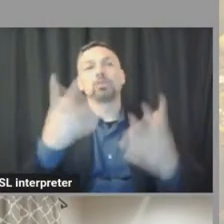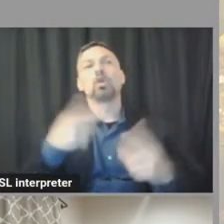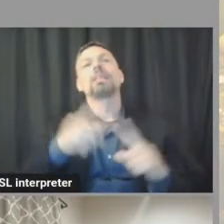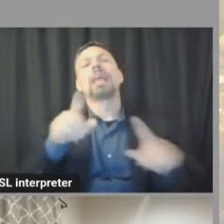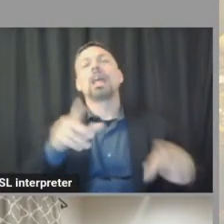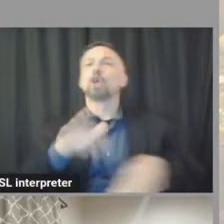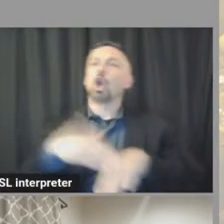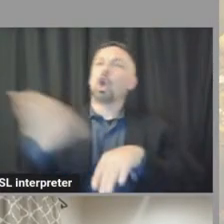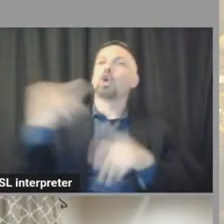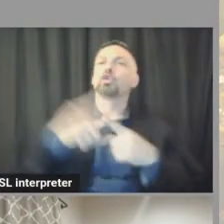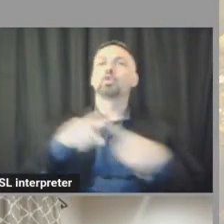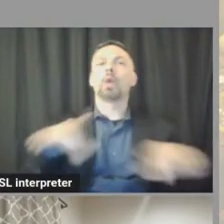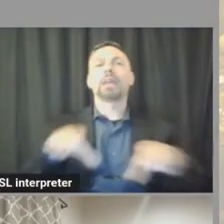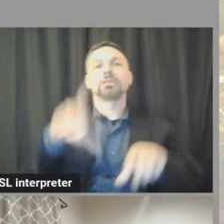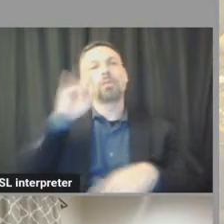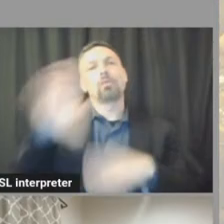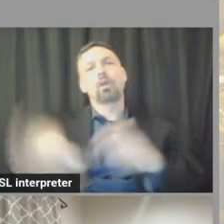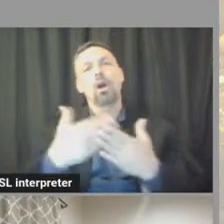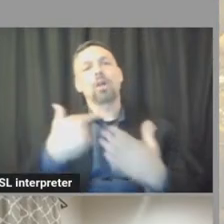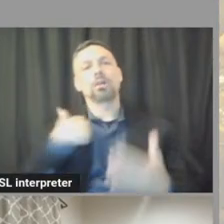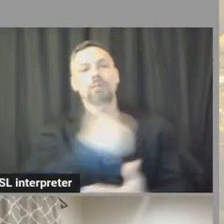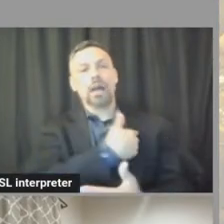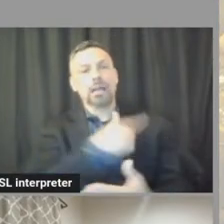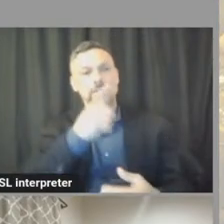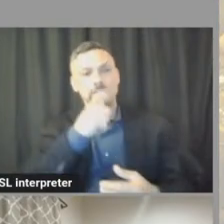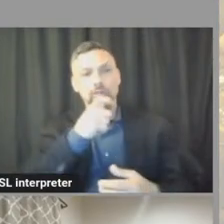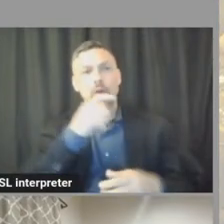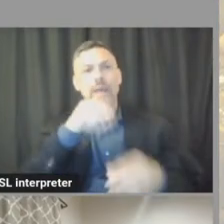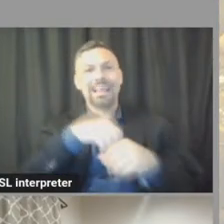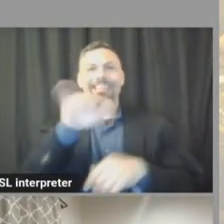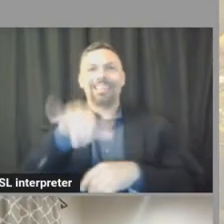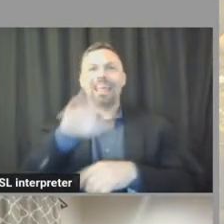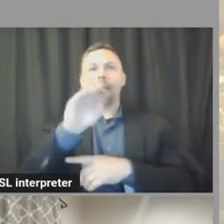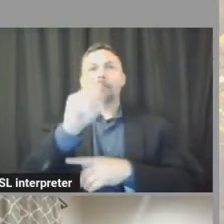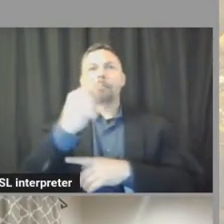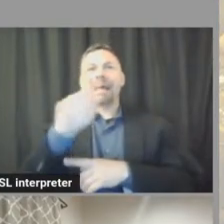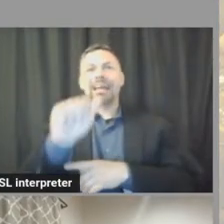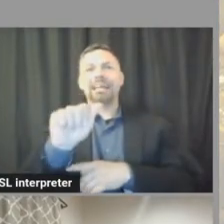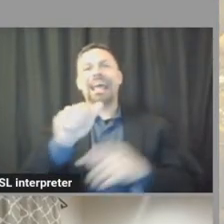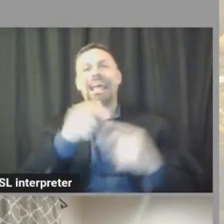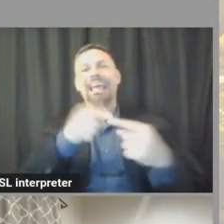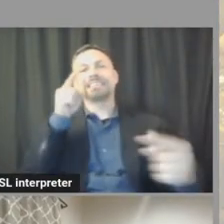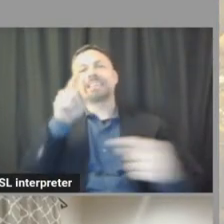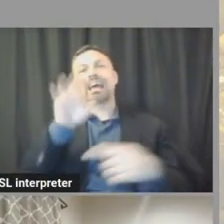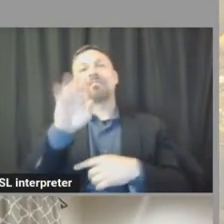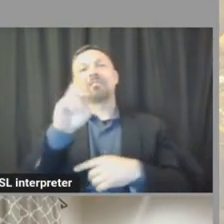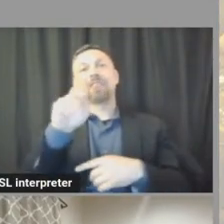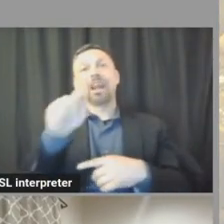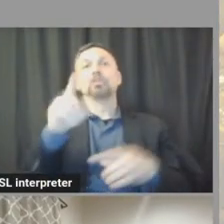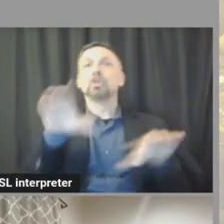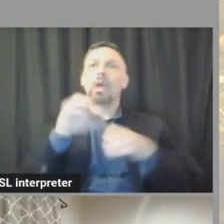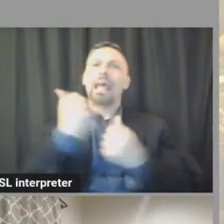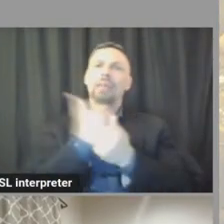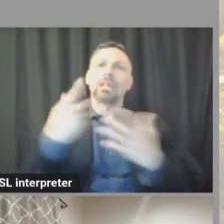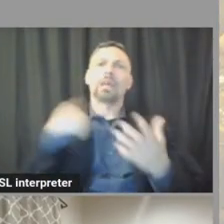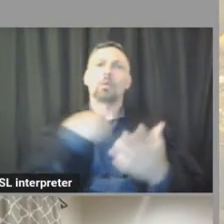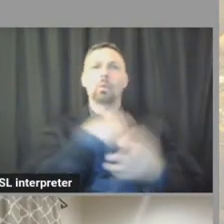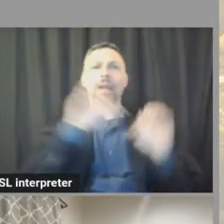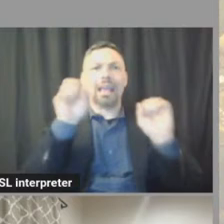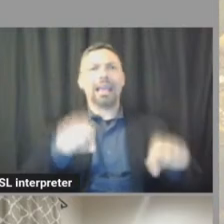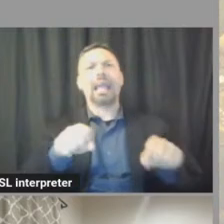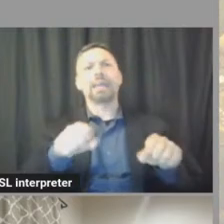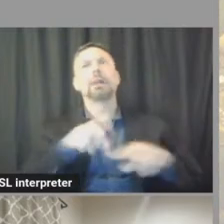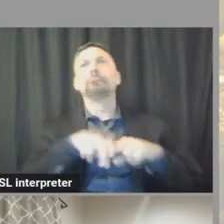of us who are in that anti-MAGA front to really do everything we can. Because again, sitting out, sitting on the